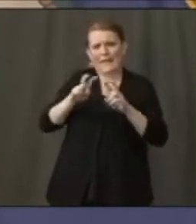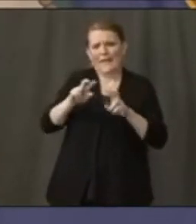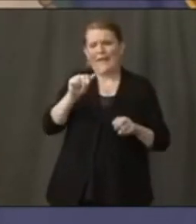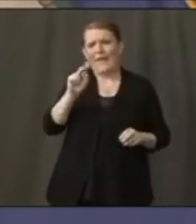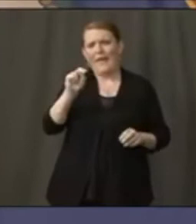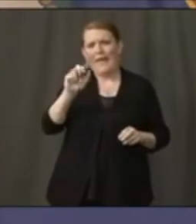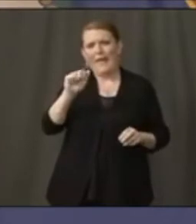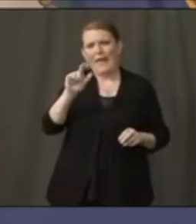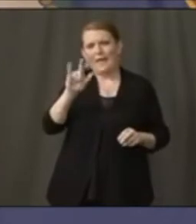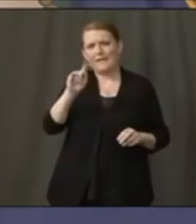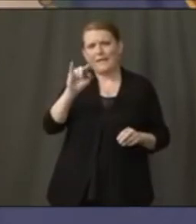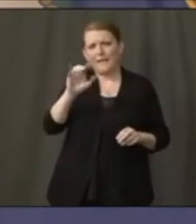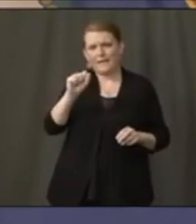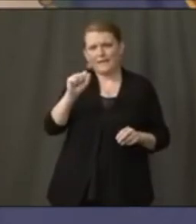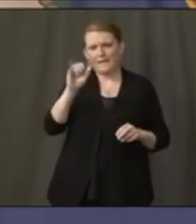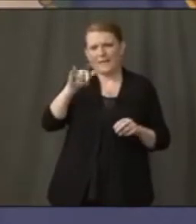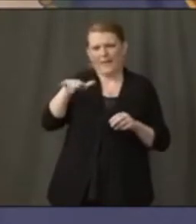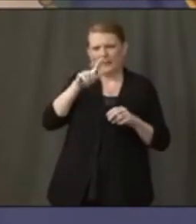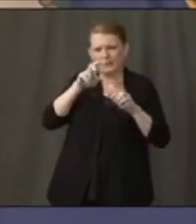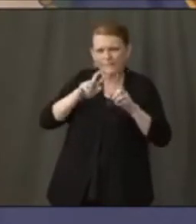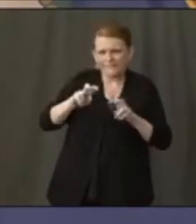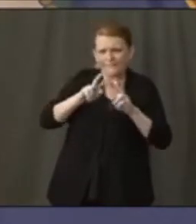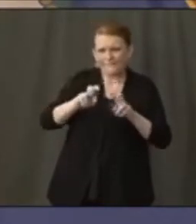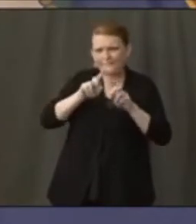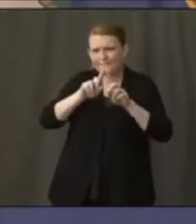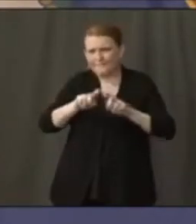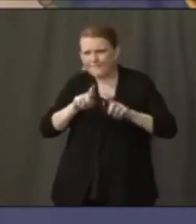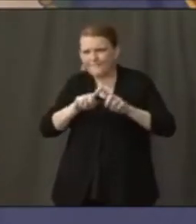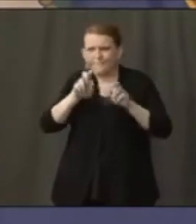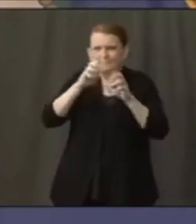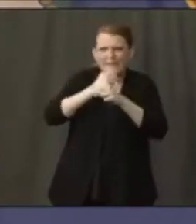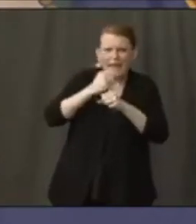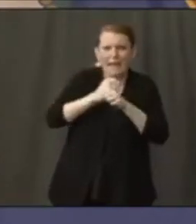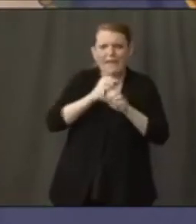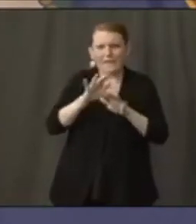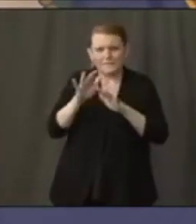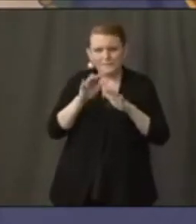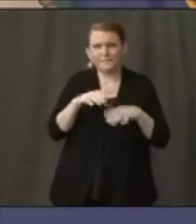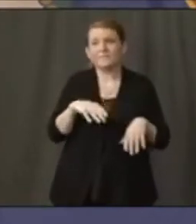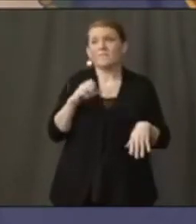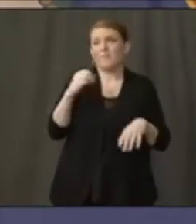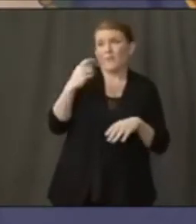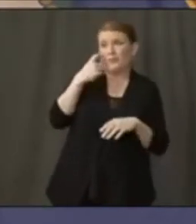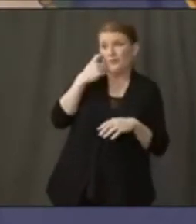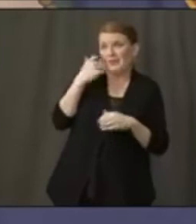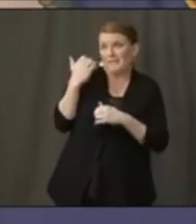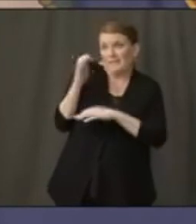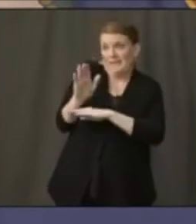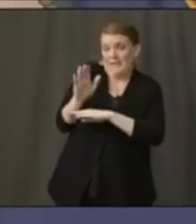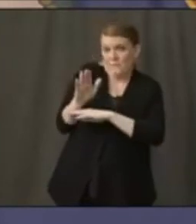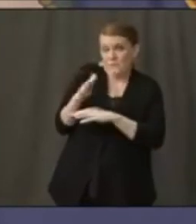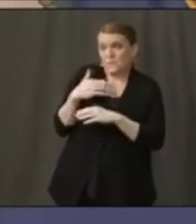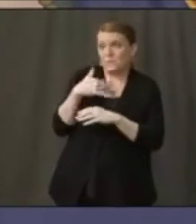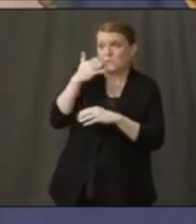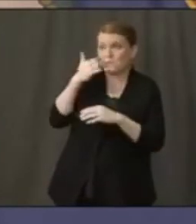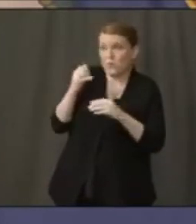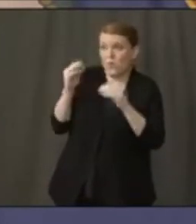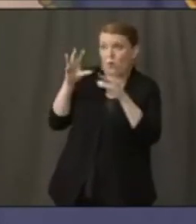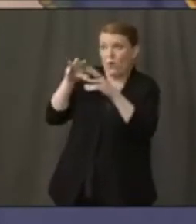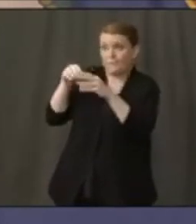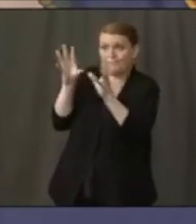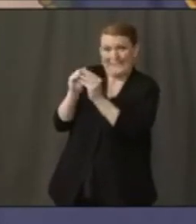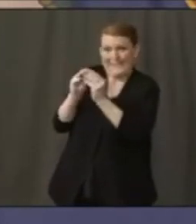governors, and they brought in Moody's Analytics to give us an idea of what the fiscal situation was